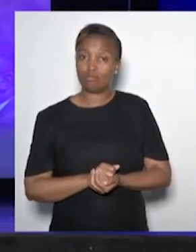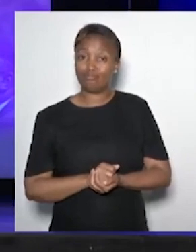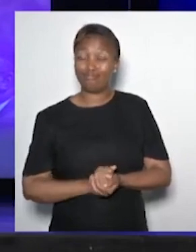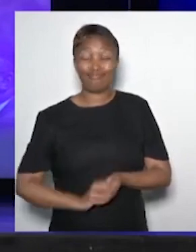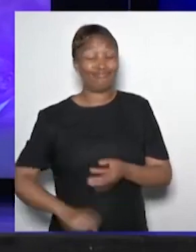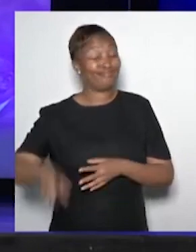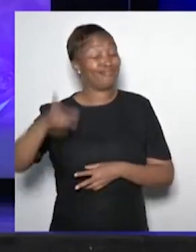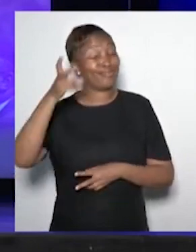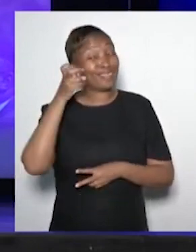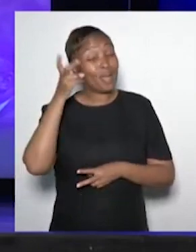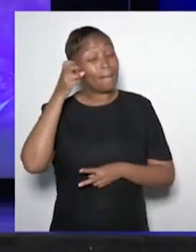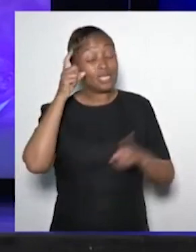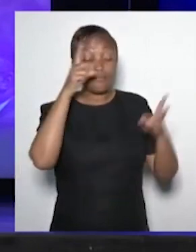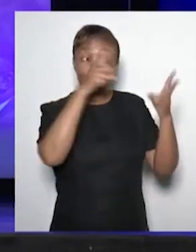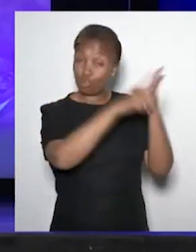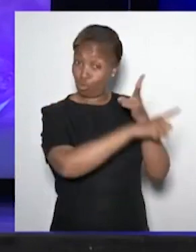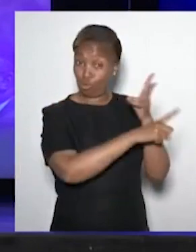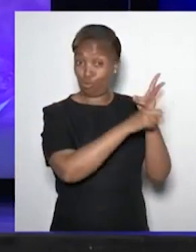Observation number two,